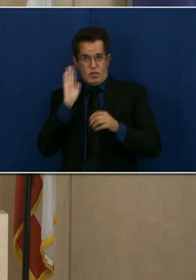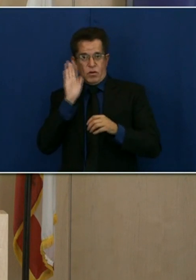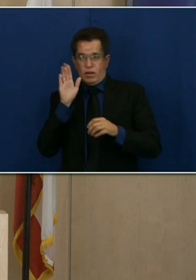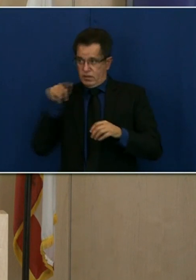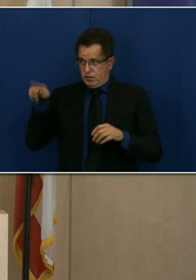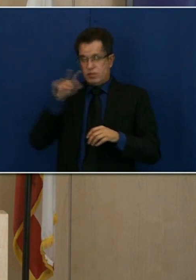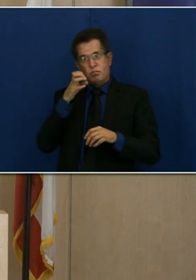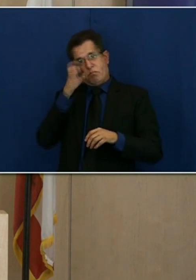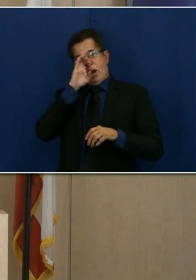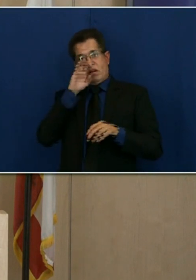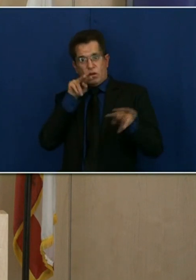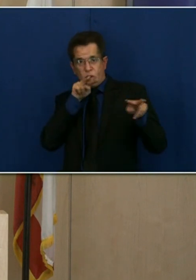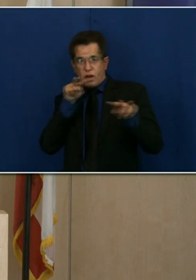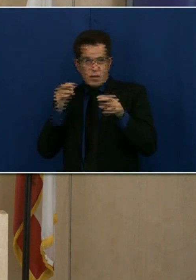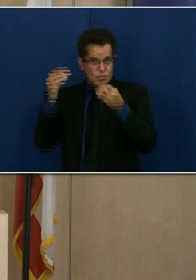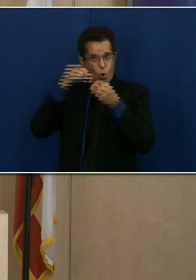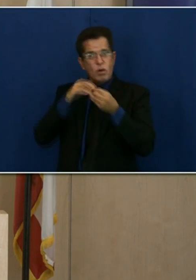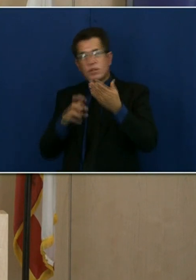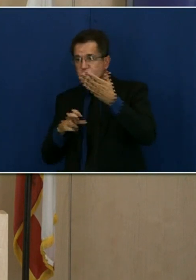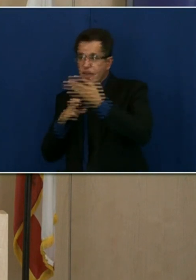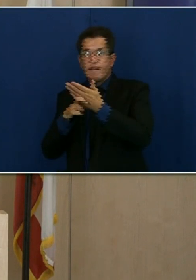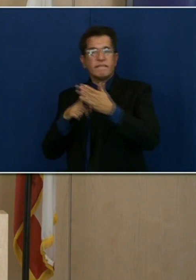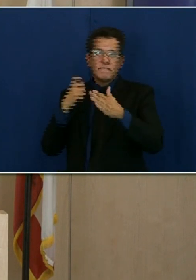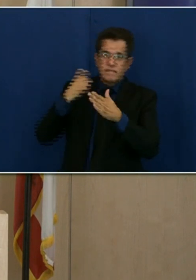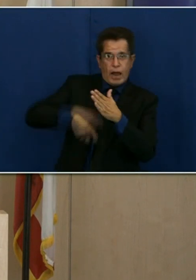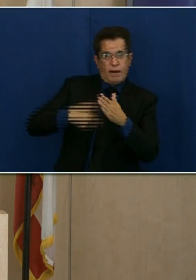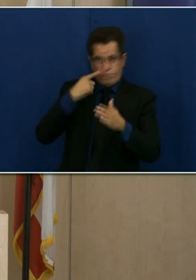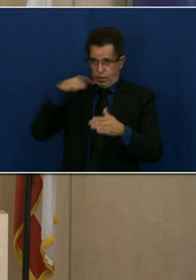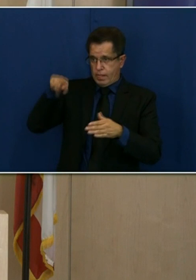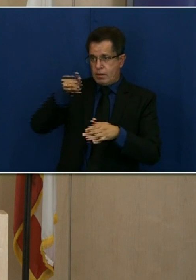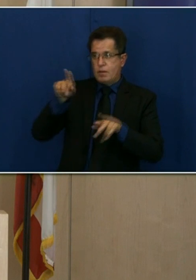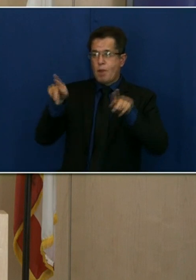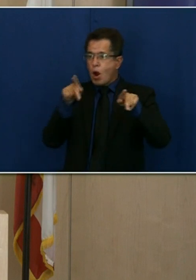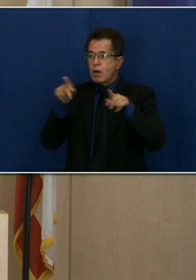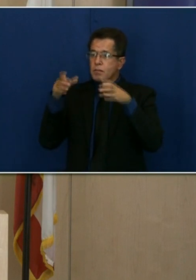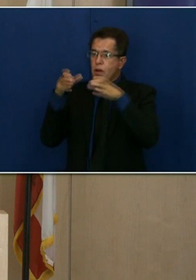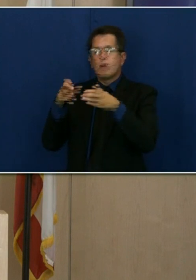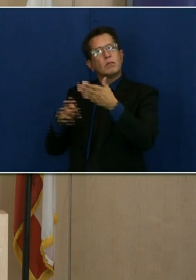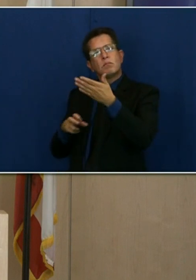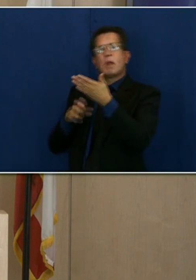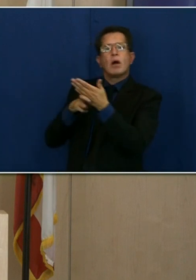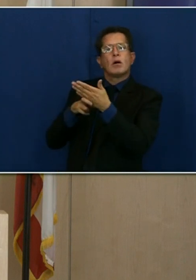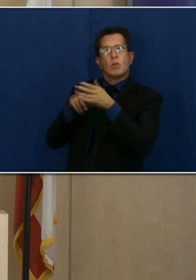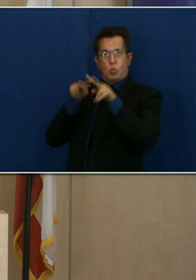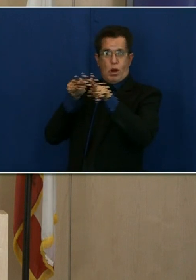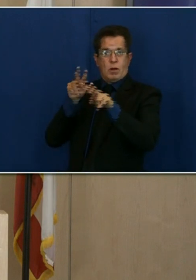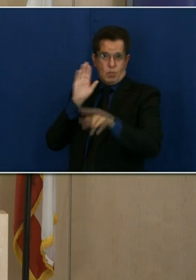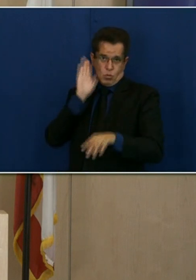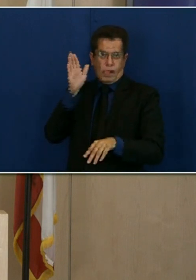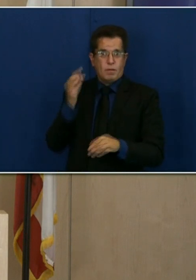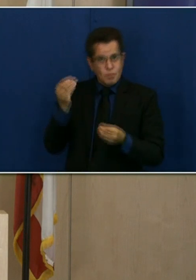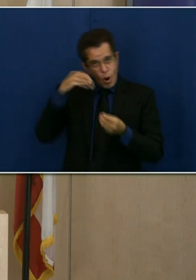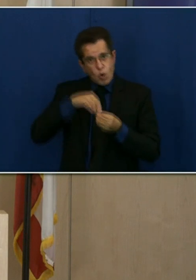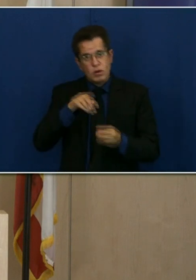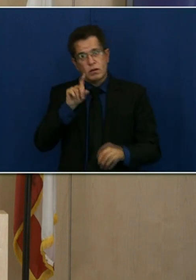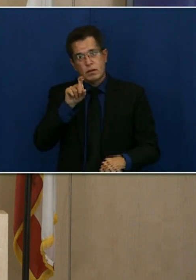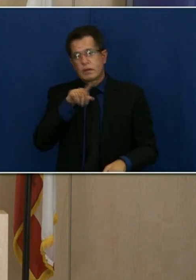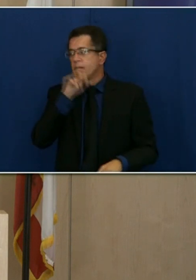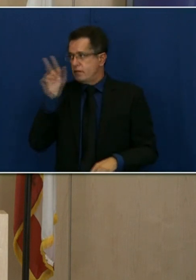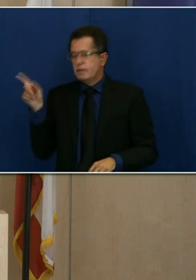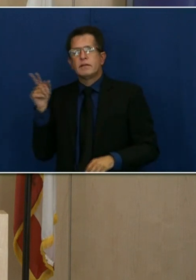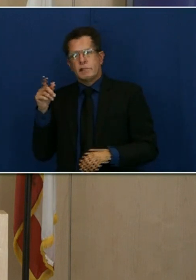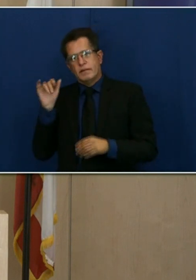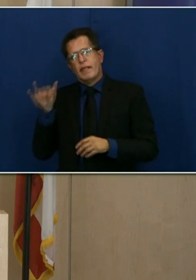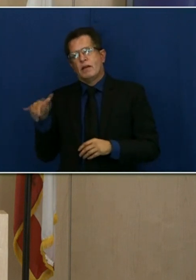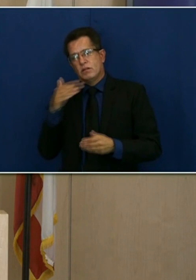numbers down, like issuing fines or citations for people gathering, having parties, or not wearing masks? Yeah, thank you for that question. The